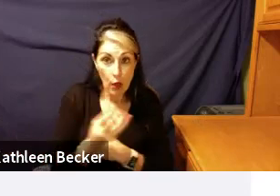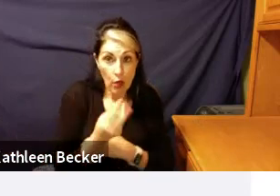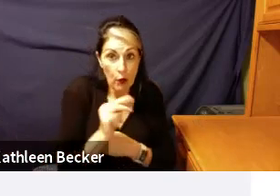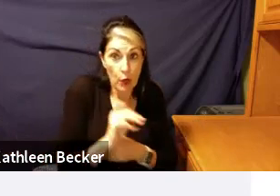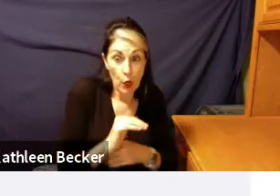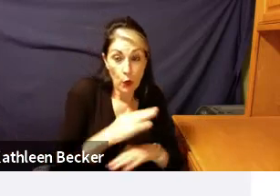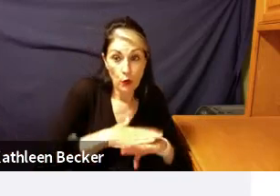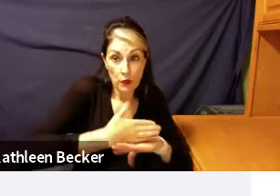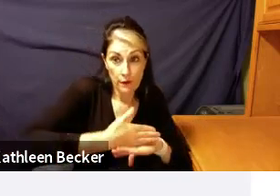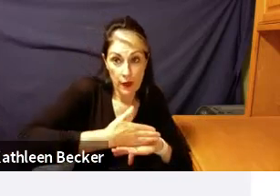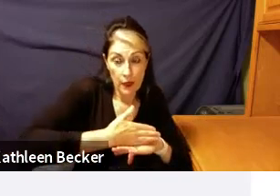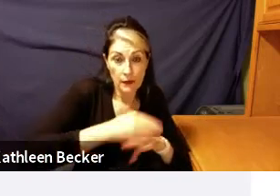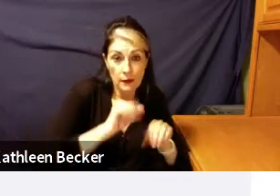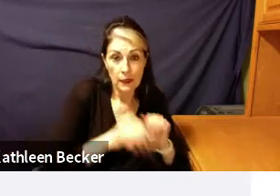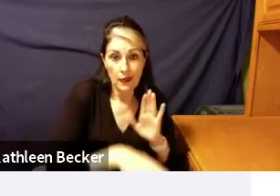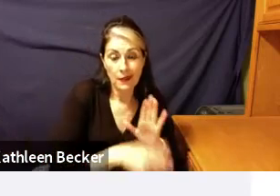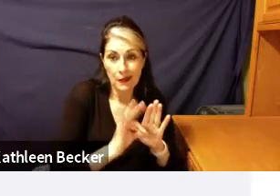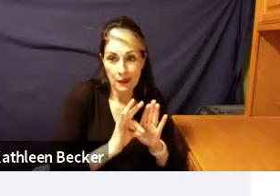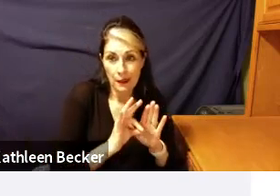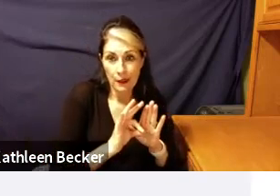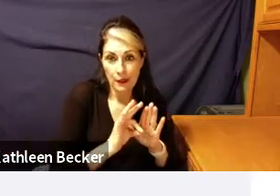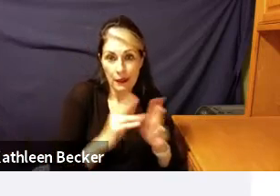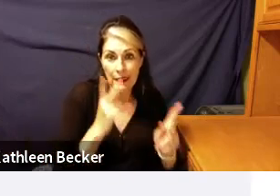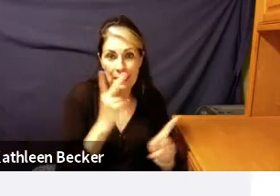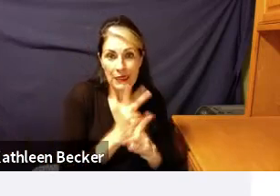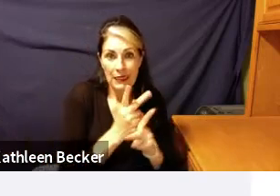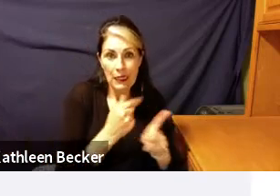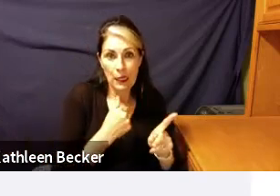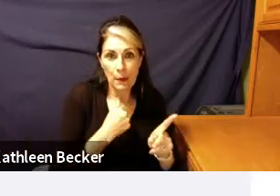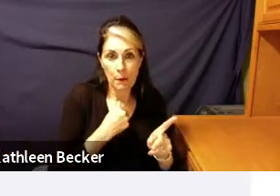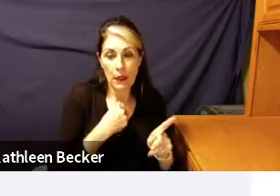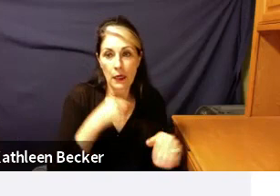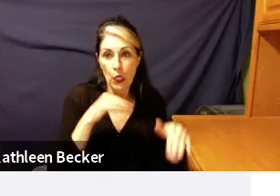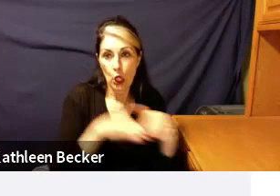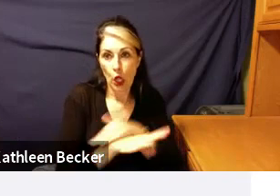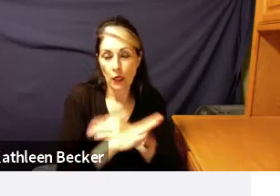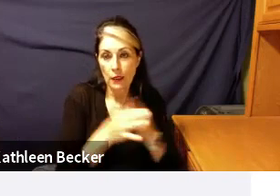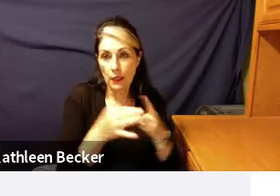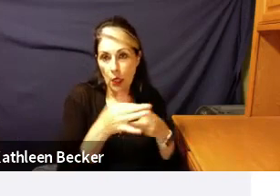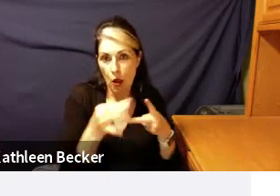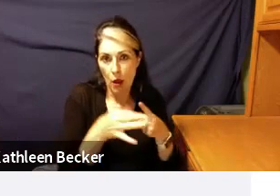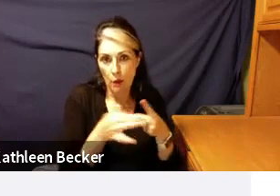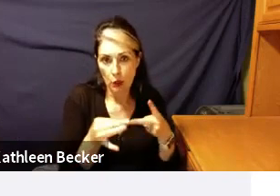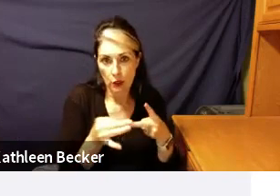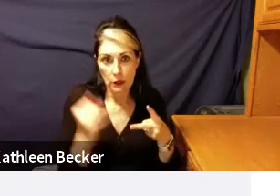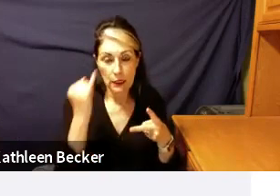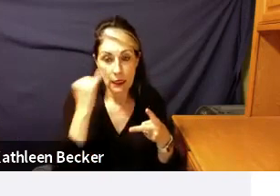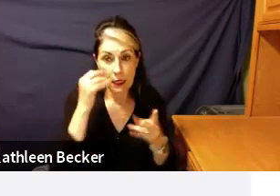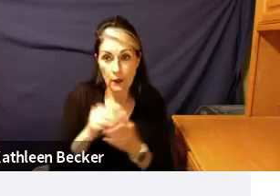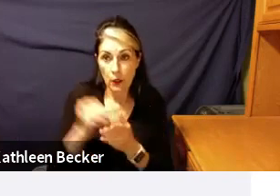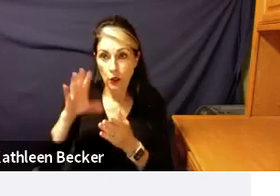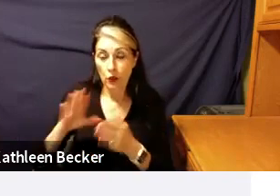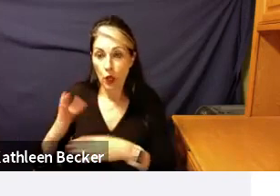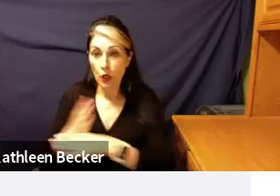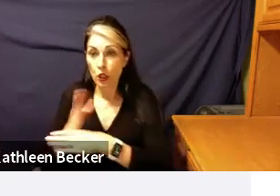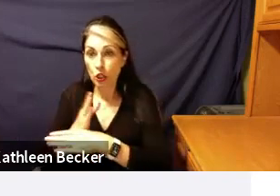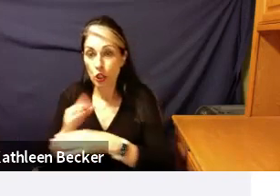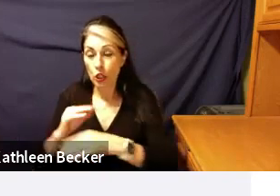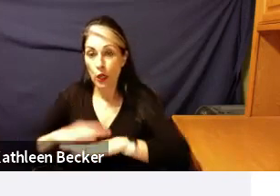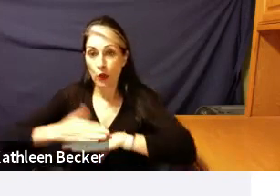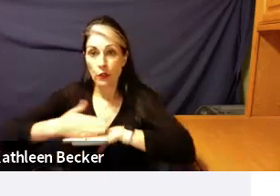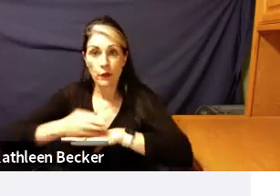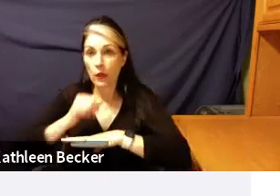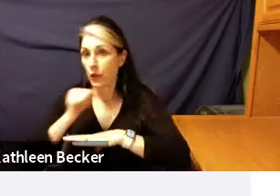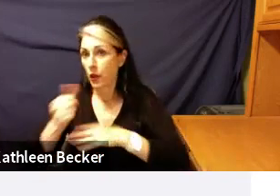device, they can select the Keep Me Logged In option. If students are on a shared device, they will